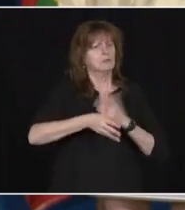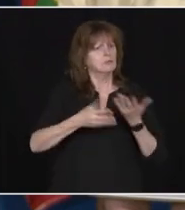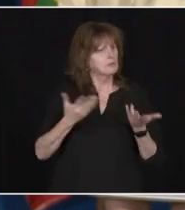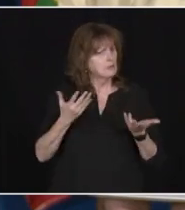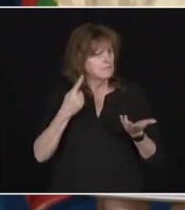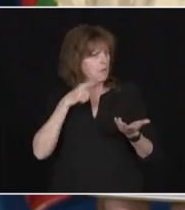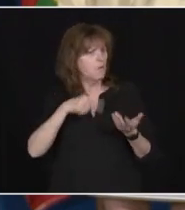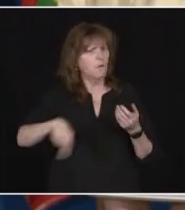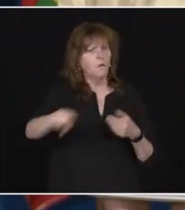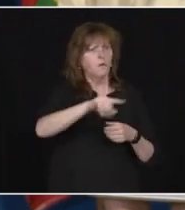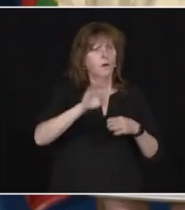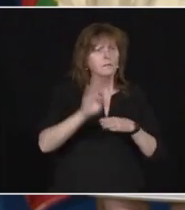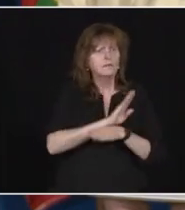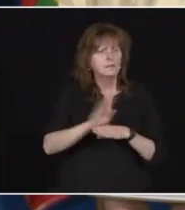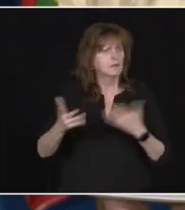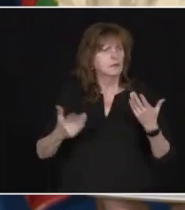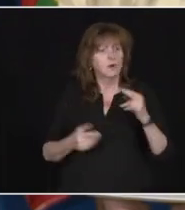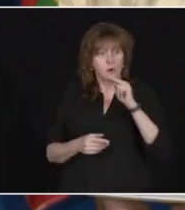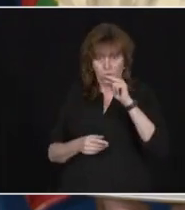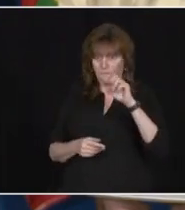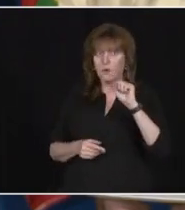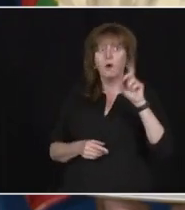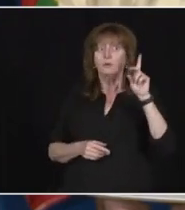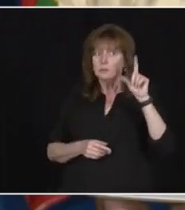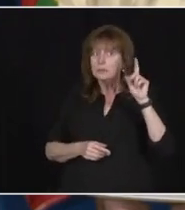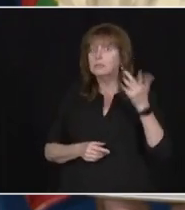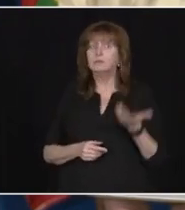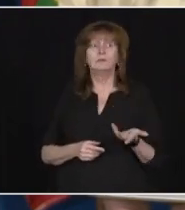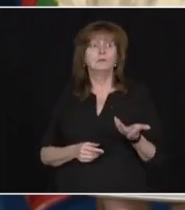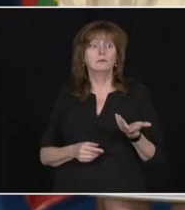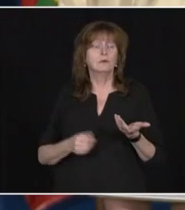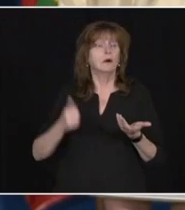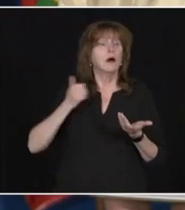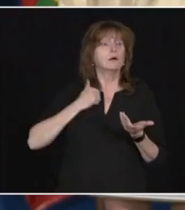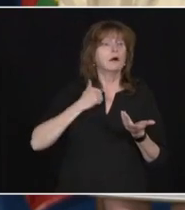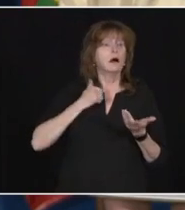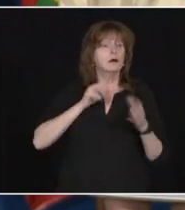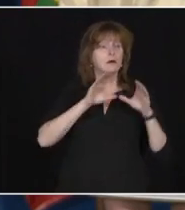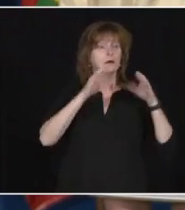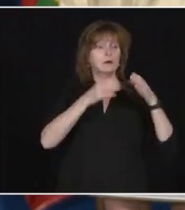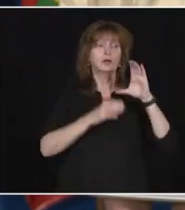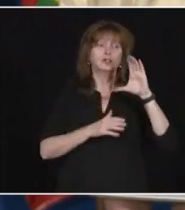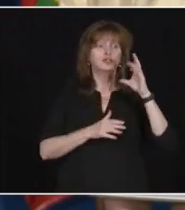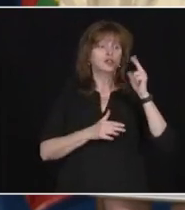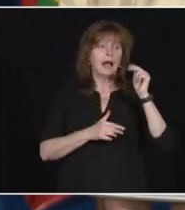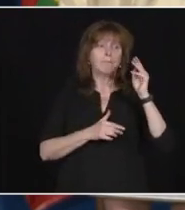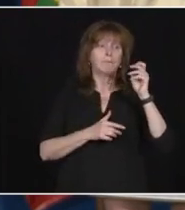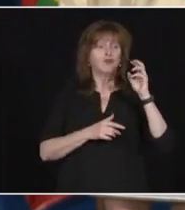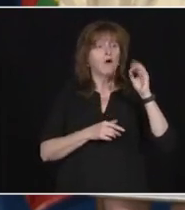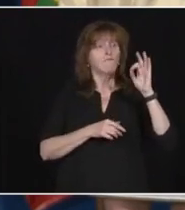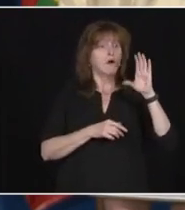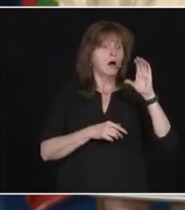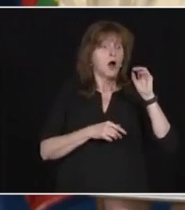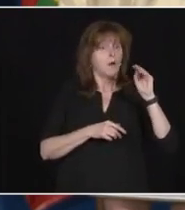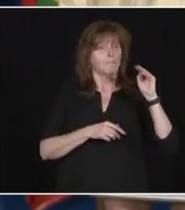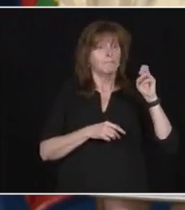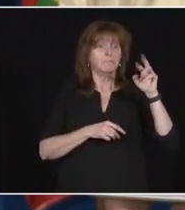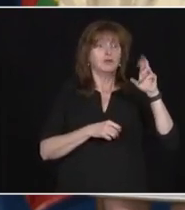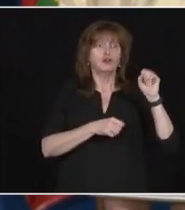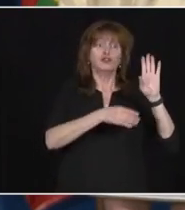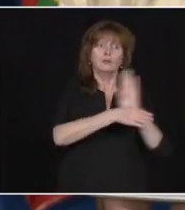have done it. The Canadian Chamber of Commerce has called for it. So has the Retail Council of Canada. Well, going back, there's